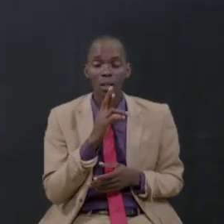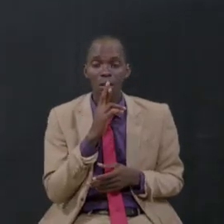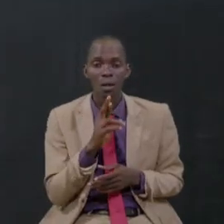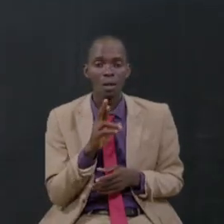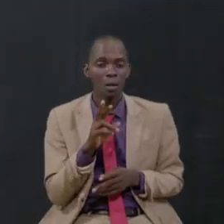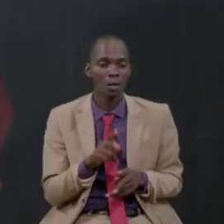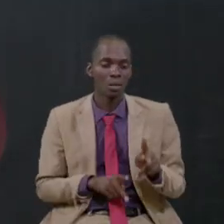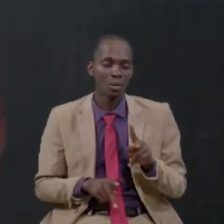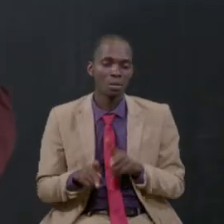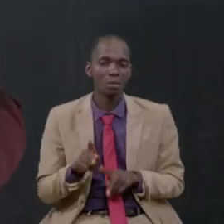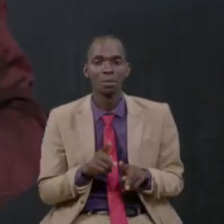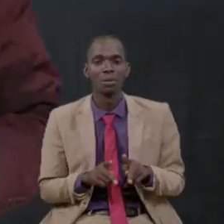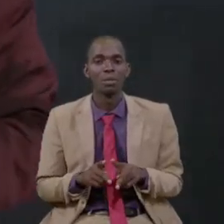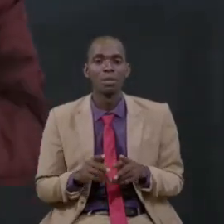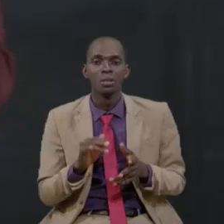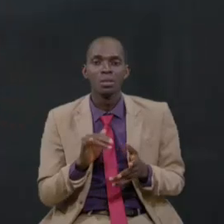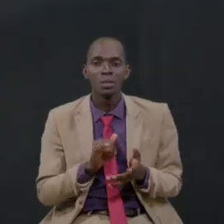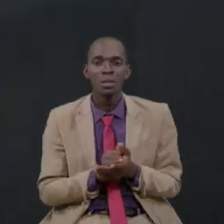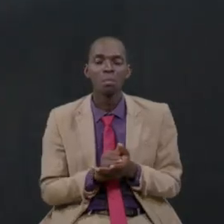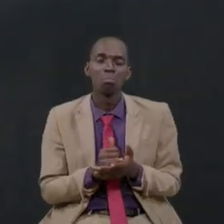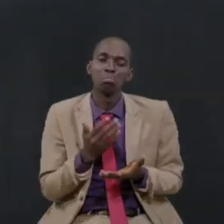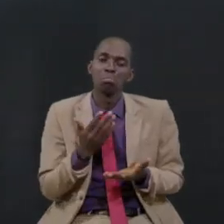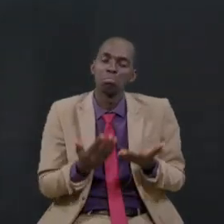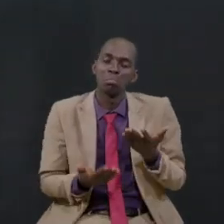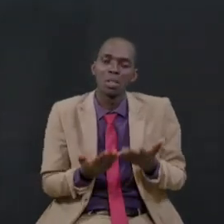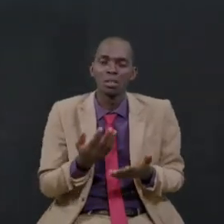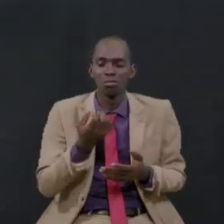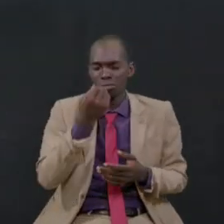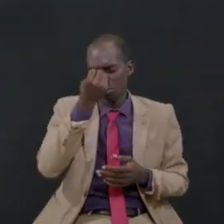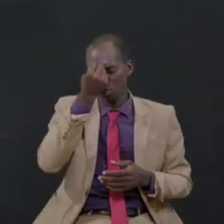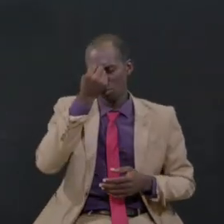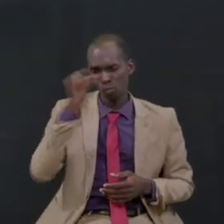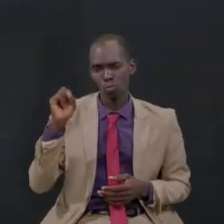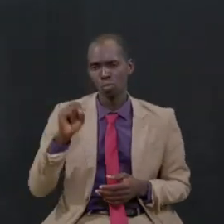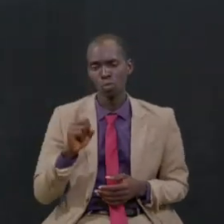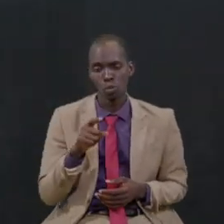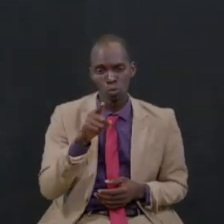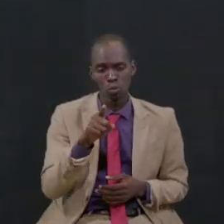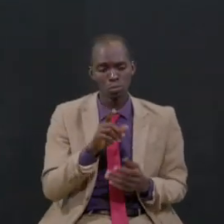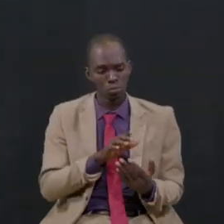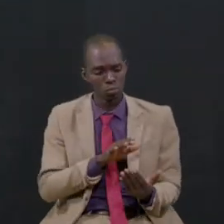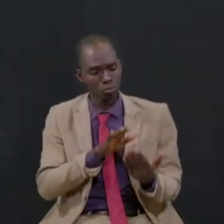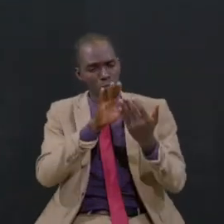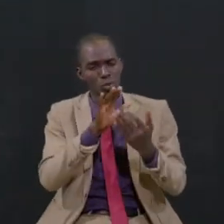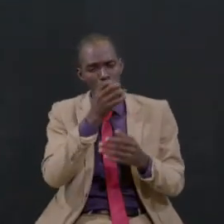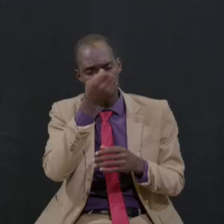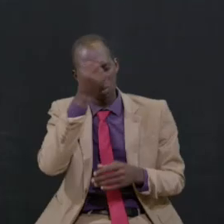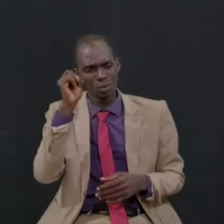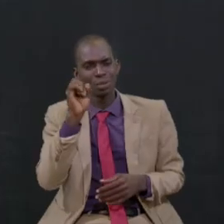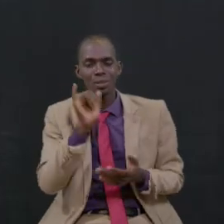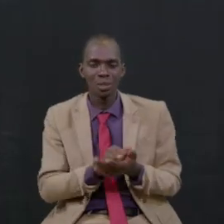that might disobey you to your face. That's a mountain. Don't be moved by